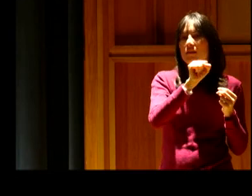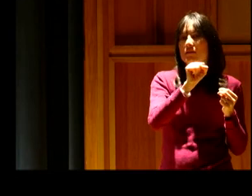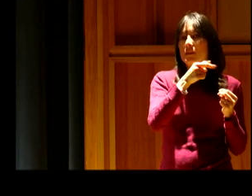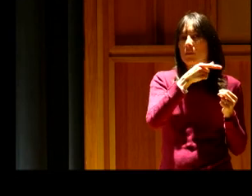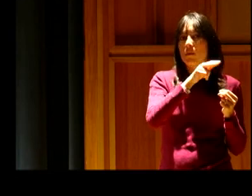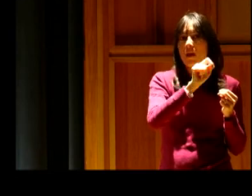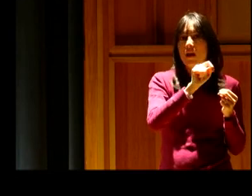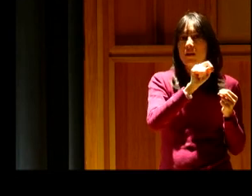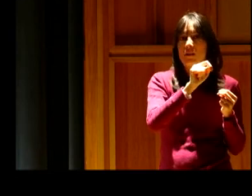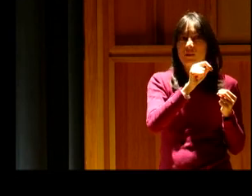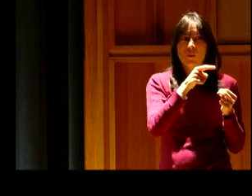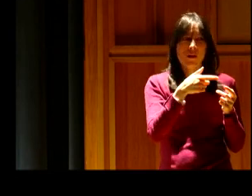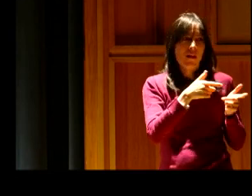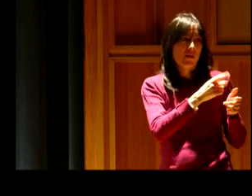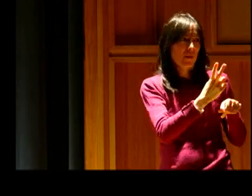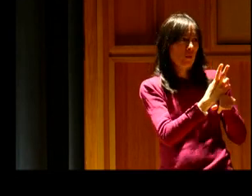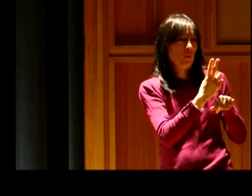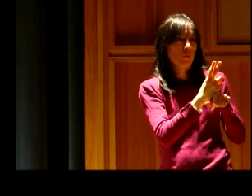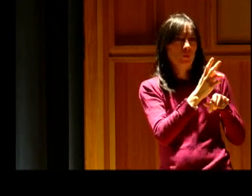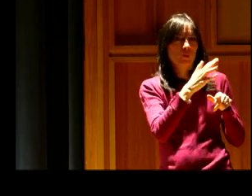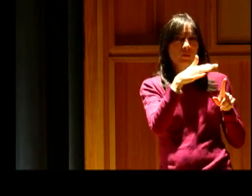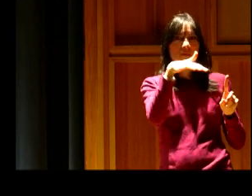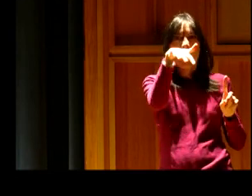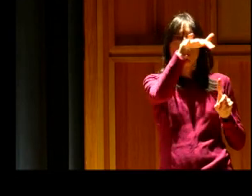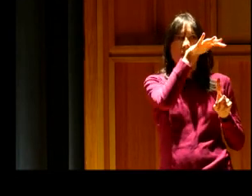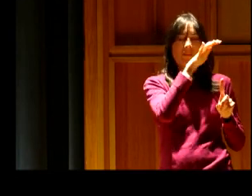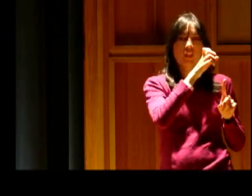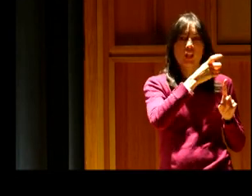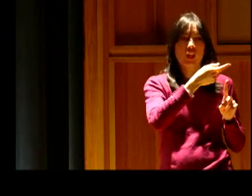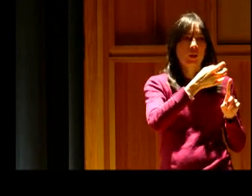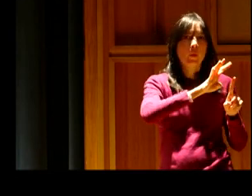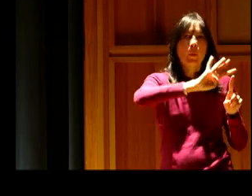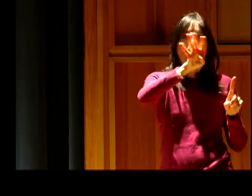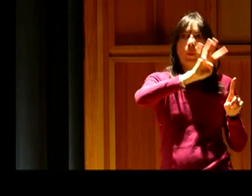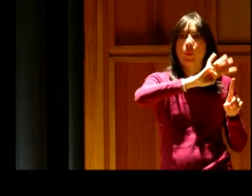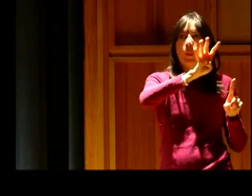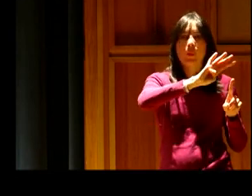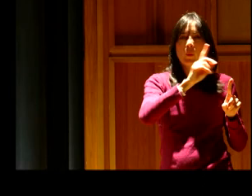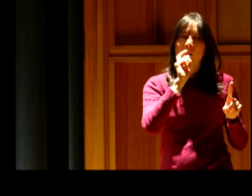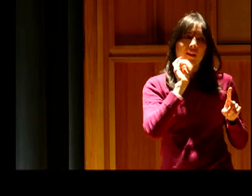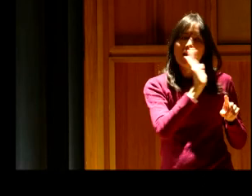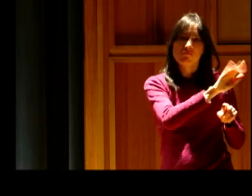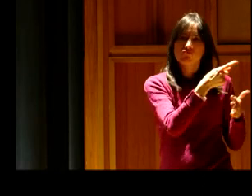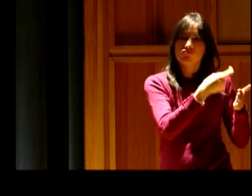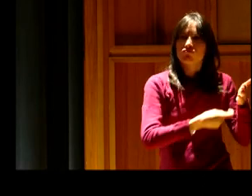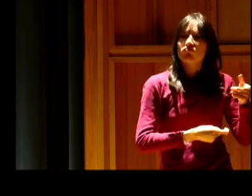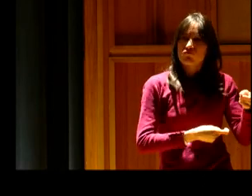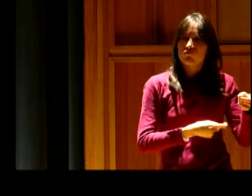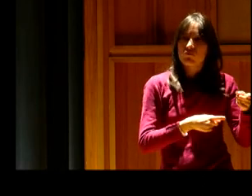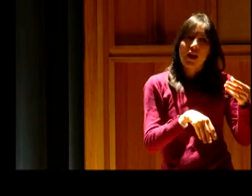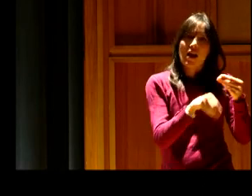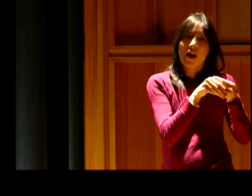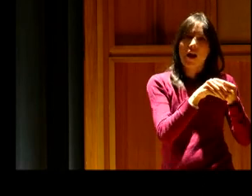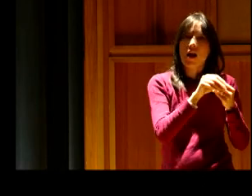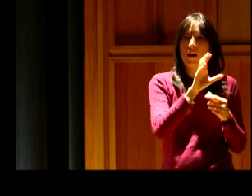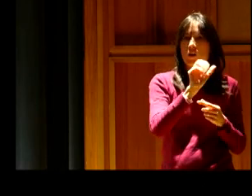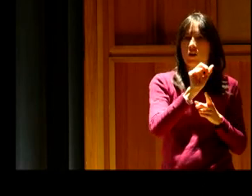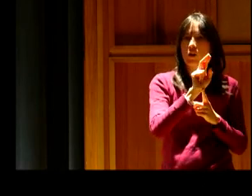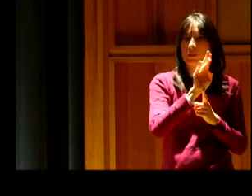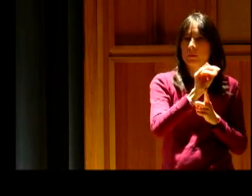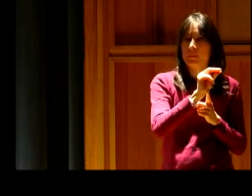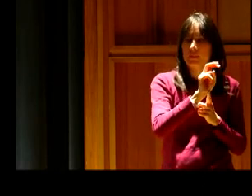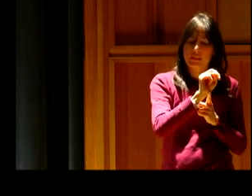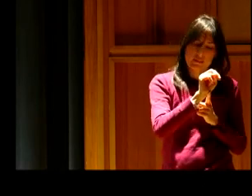Earth's atmosphere as a sewer for pollution. So we could shut that down with a carbon price. We could have a